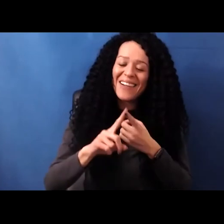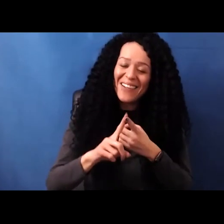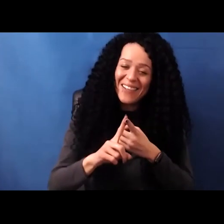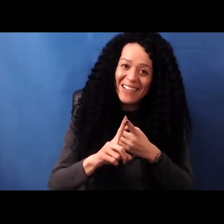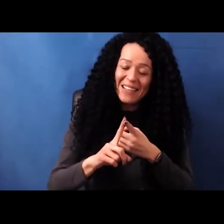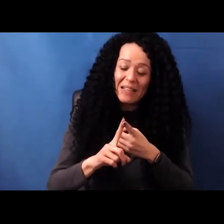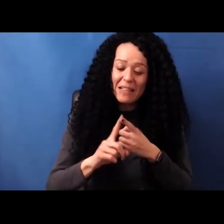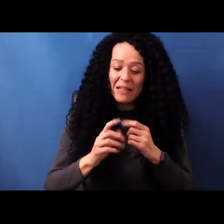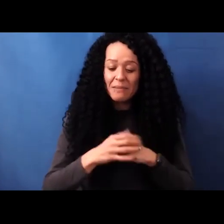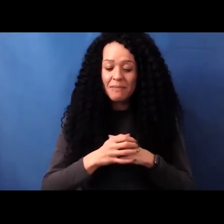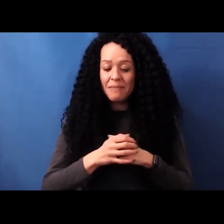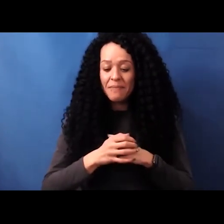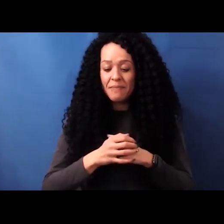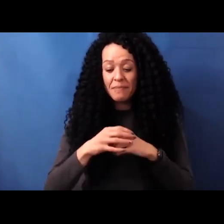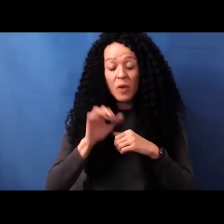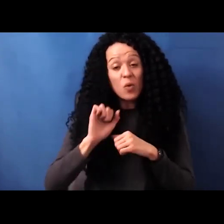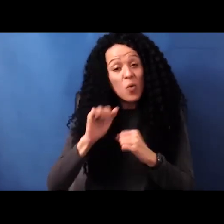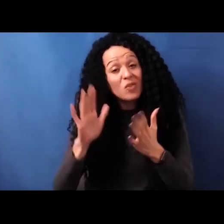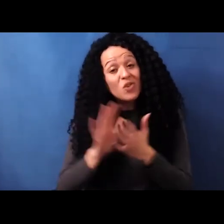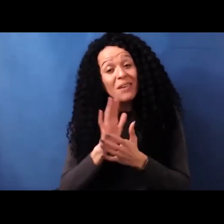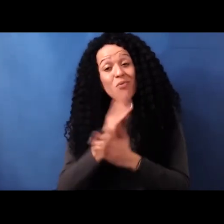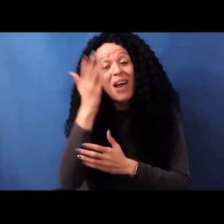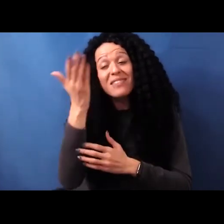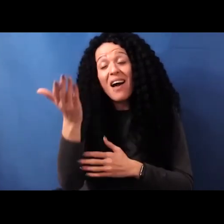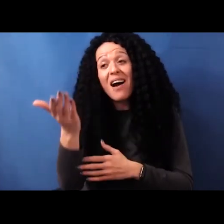Nightingale. You're cheered by the